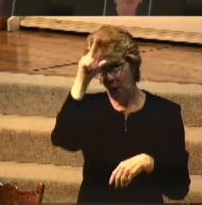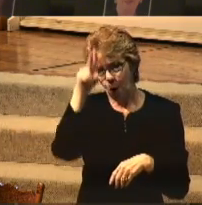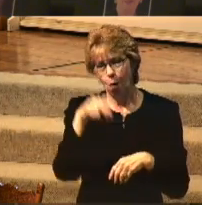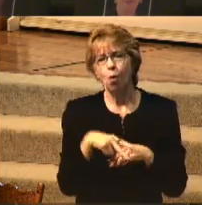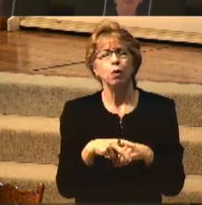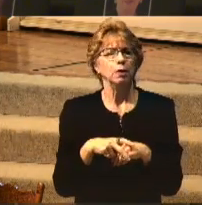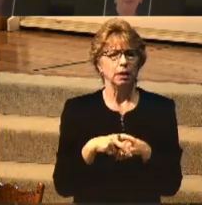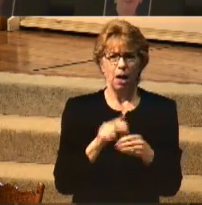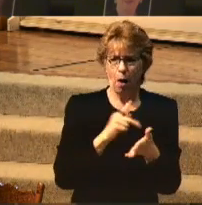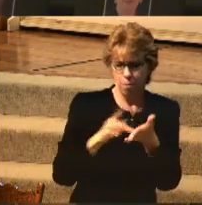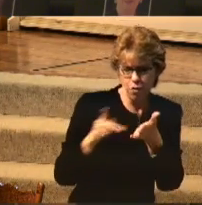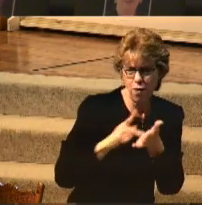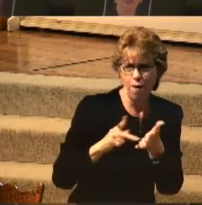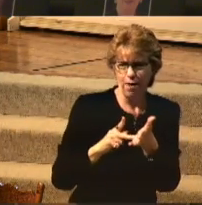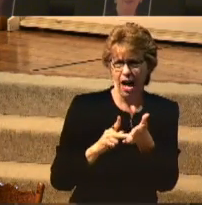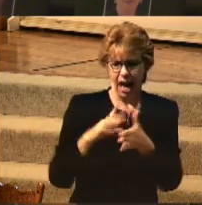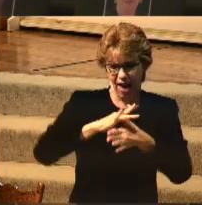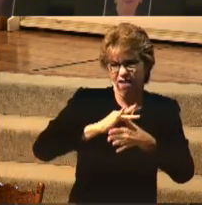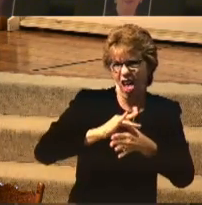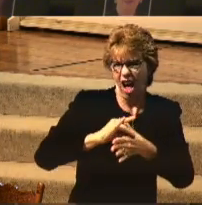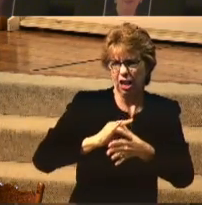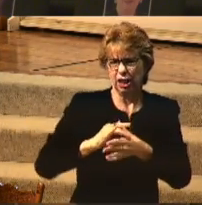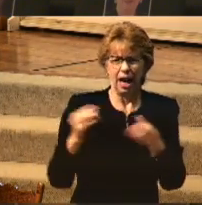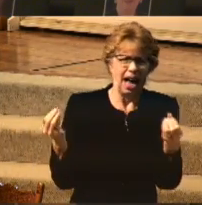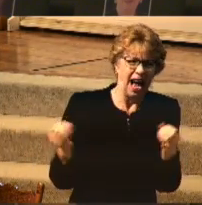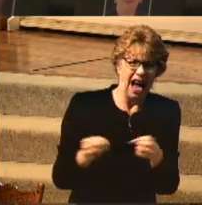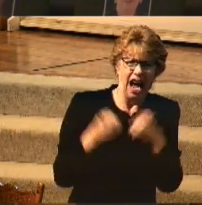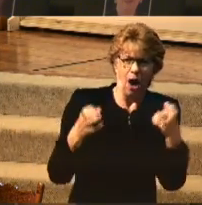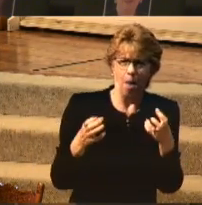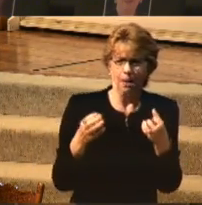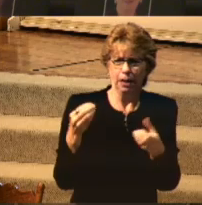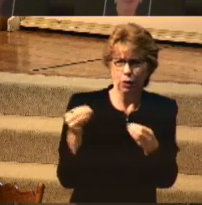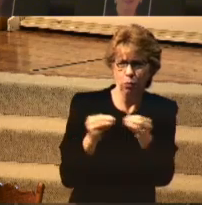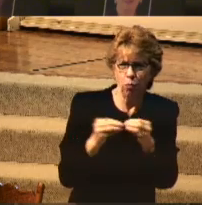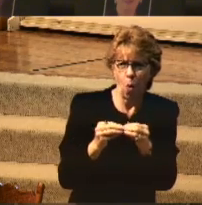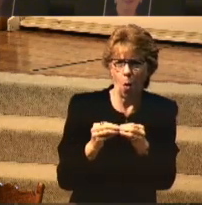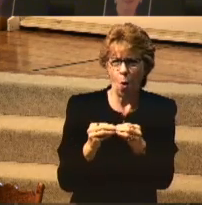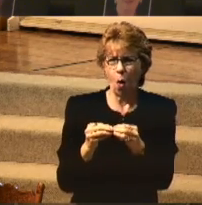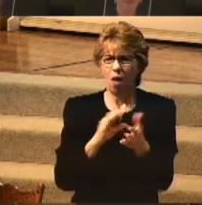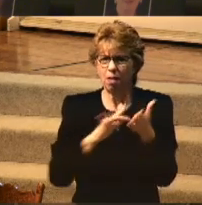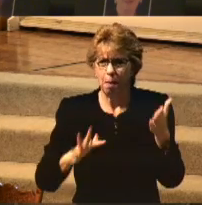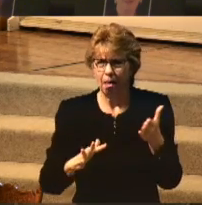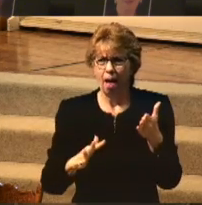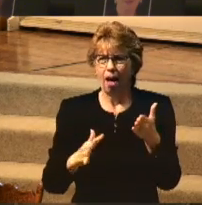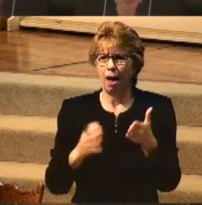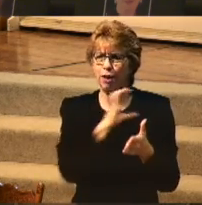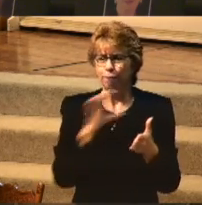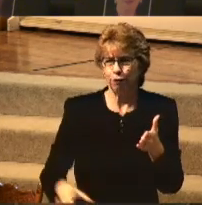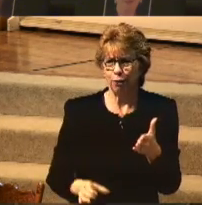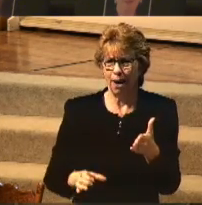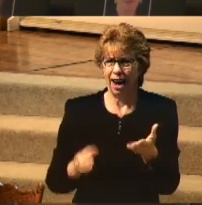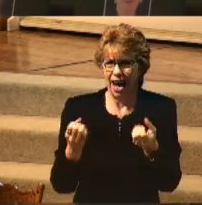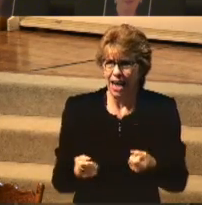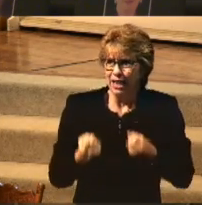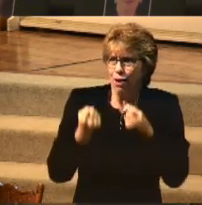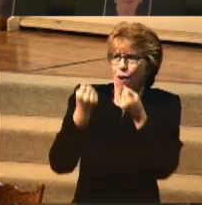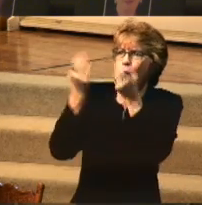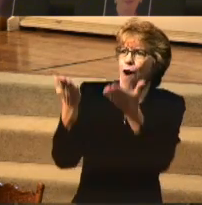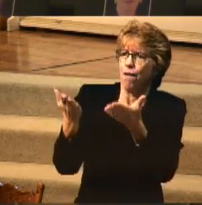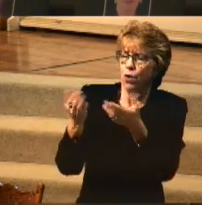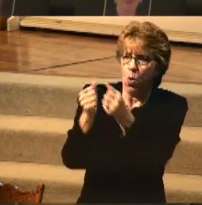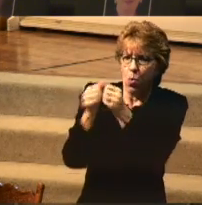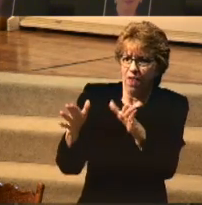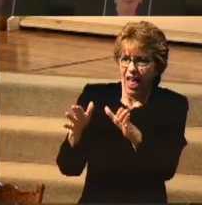flesh, how much more shall the blood of Christ, who through the eternal Spirit offered himself without spot to